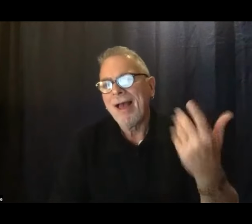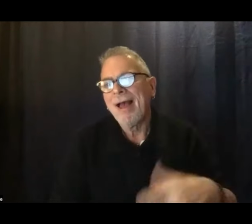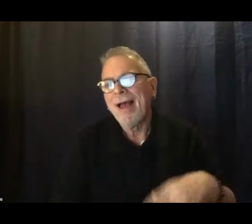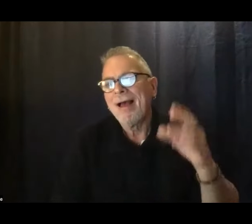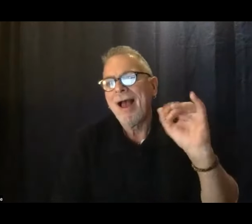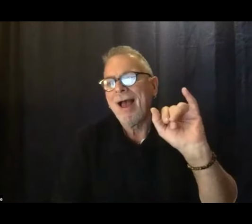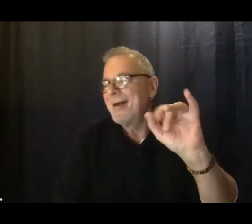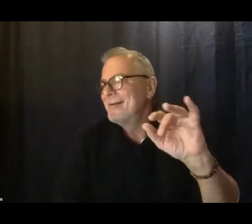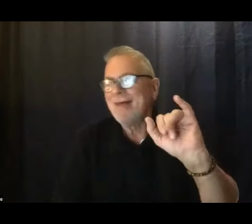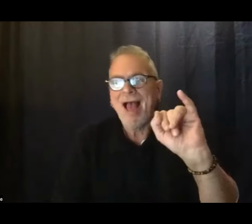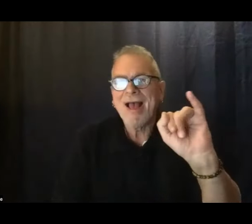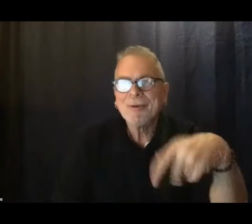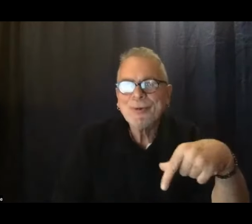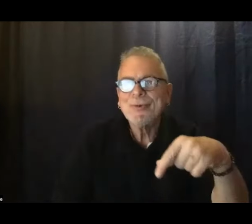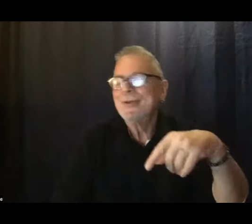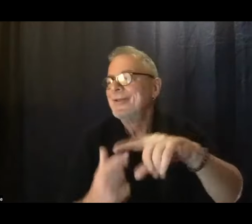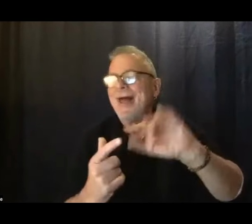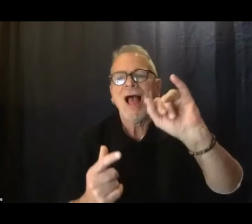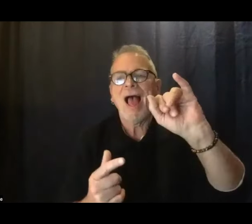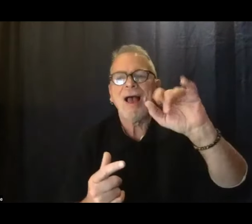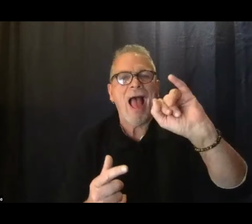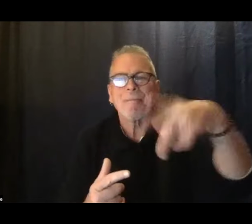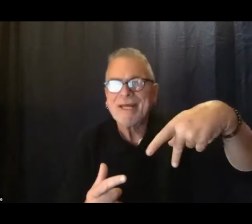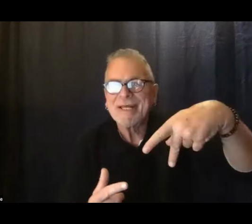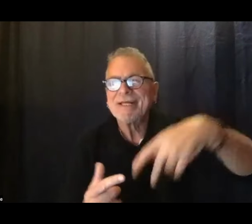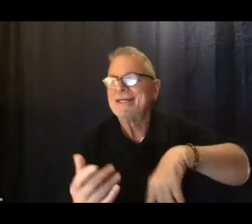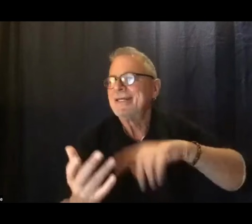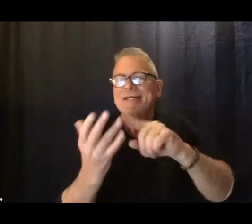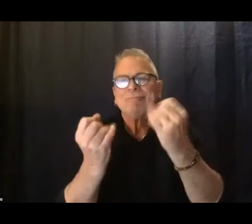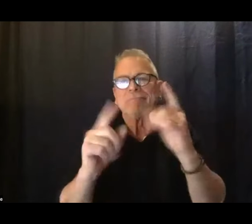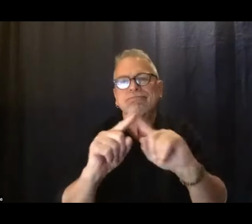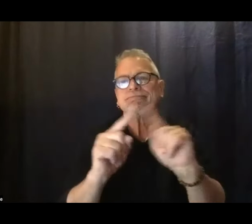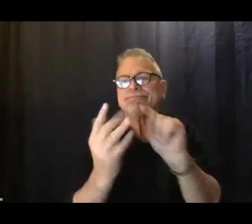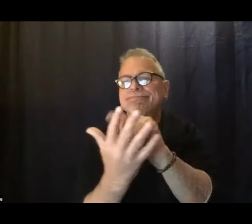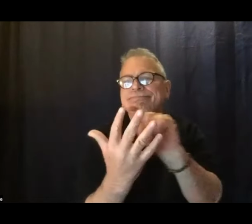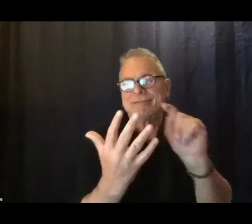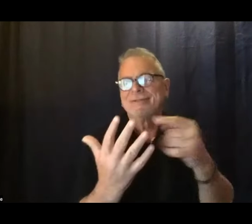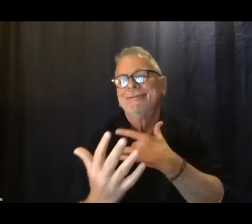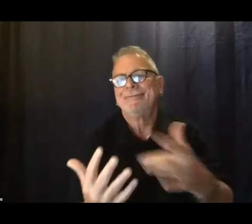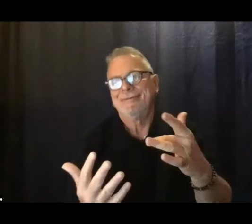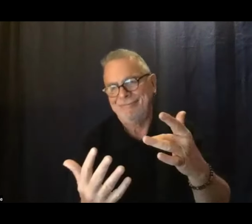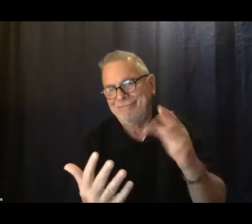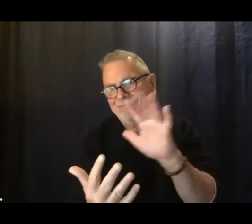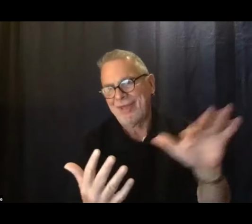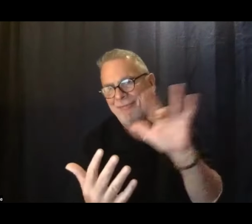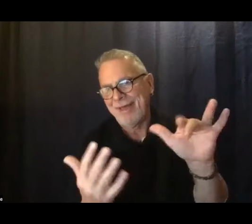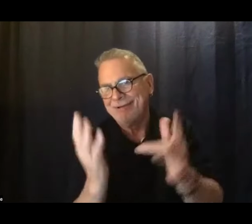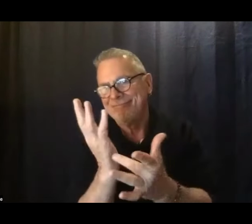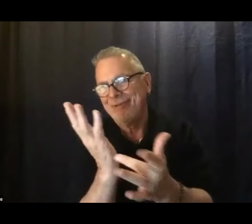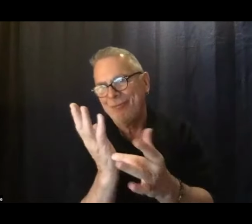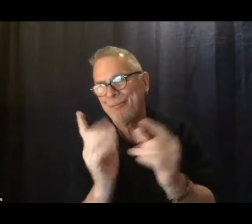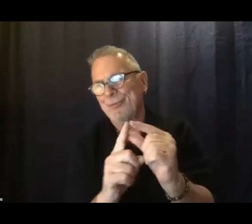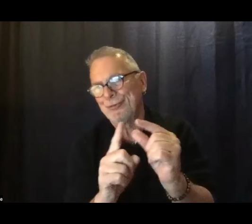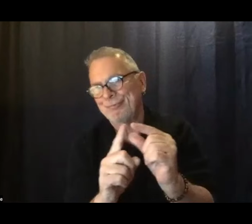Mac, TC, let's see, IQ, IP, all of